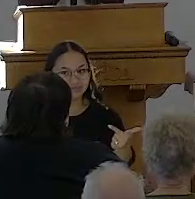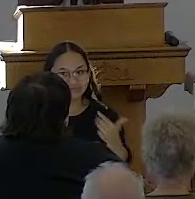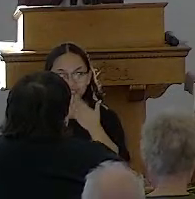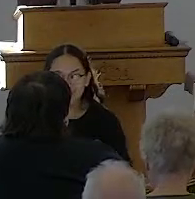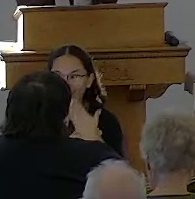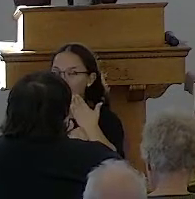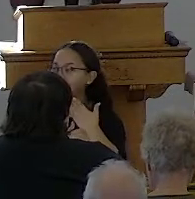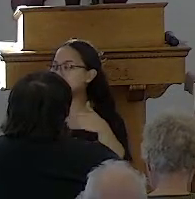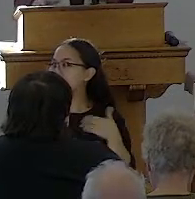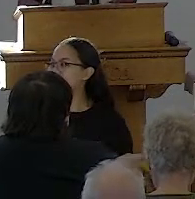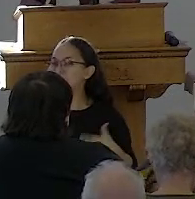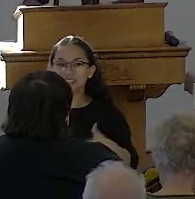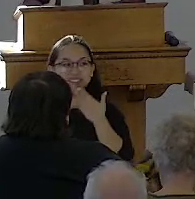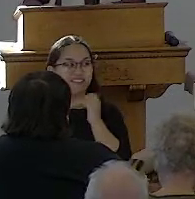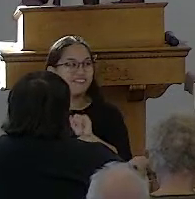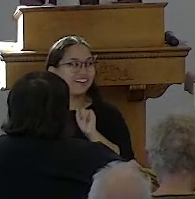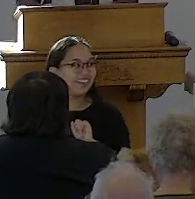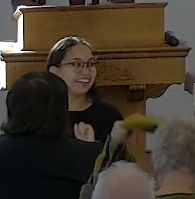Very well done.